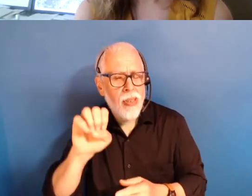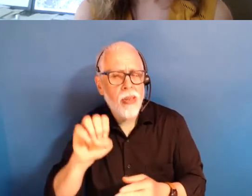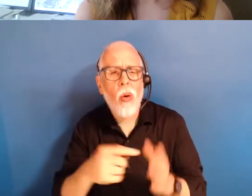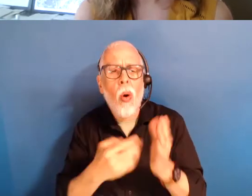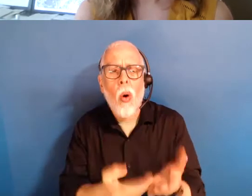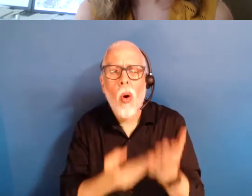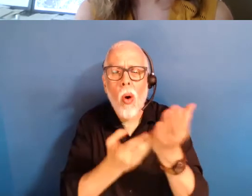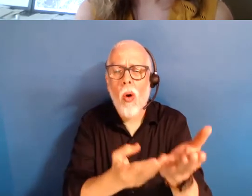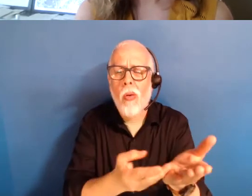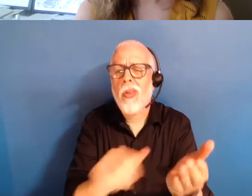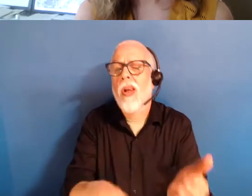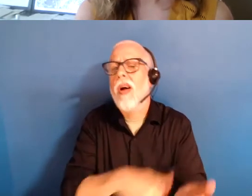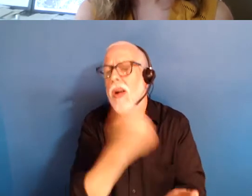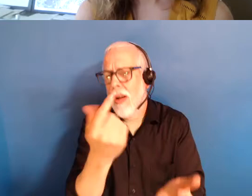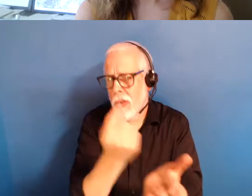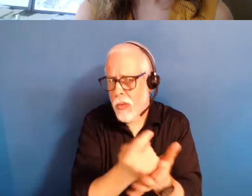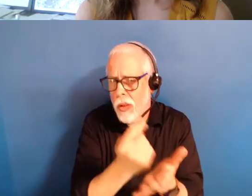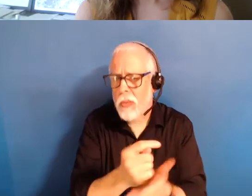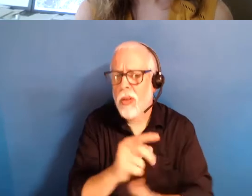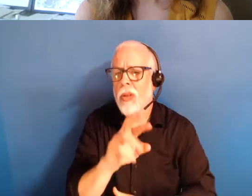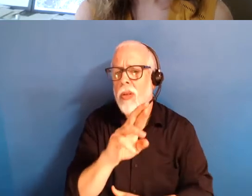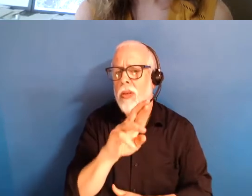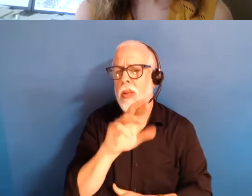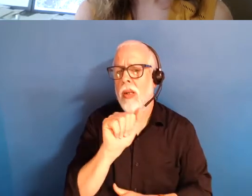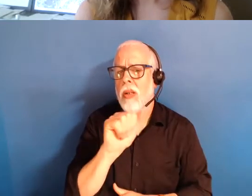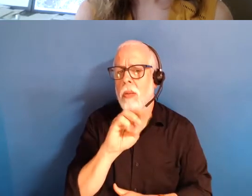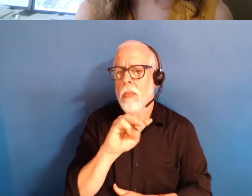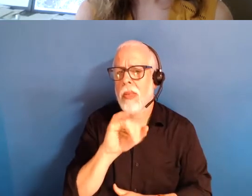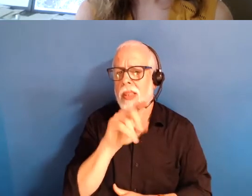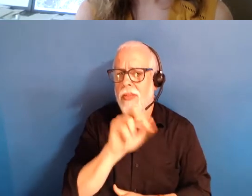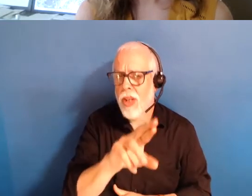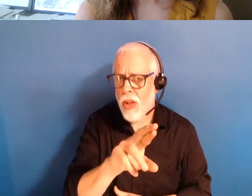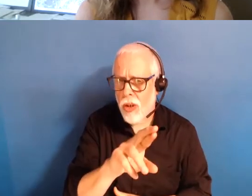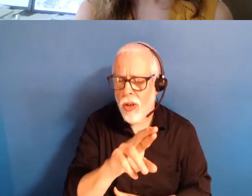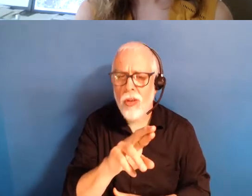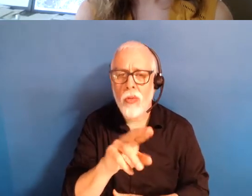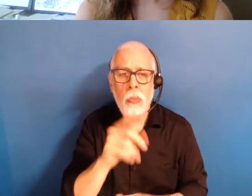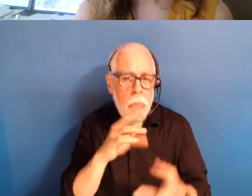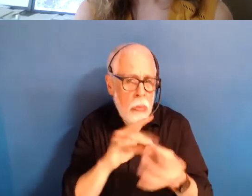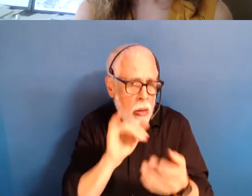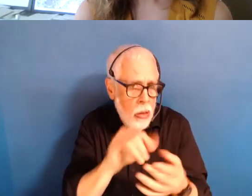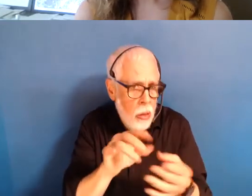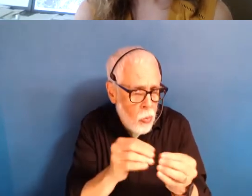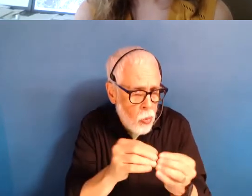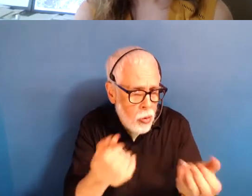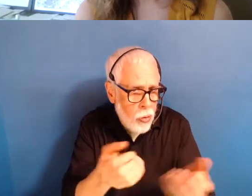another COVID-19 treatment given. Can you talk to us a little bit about that?